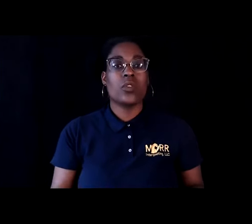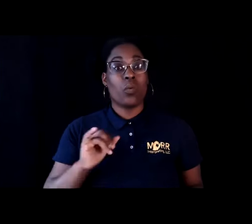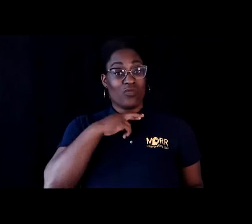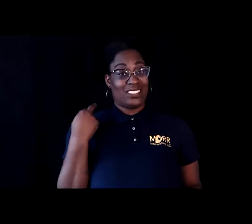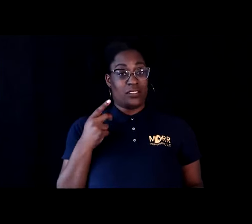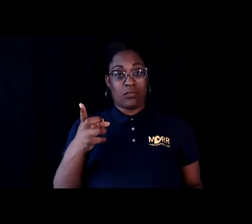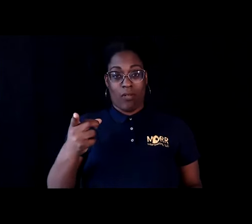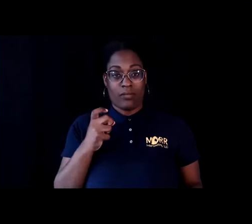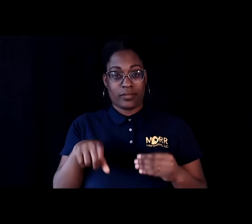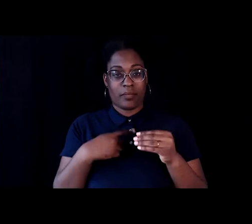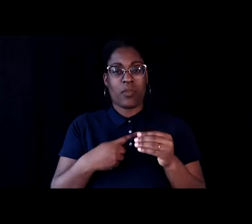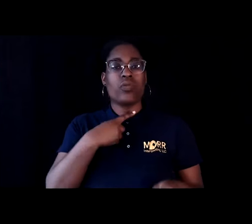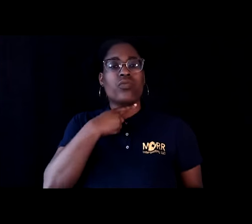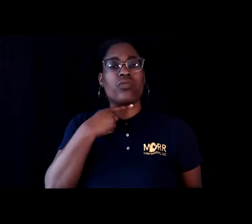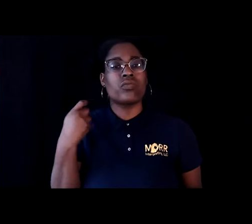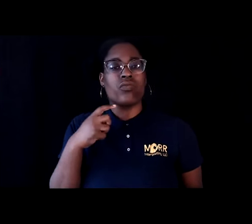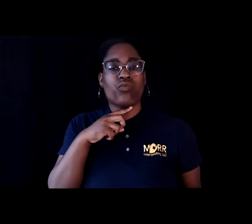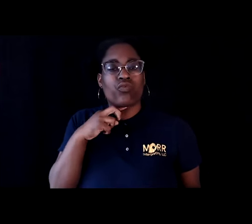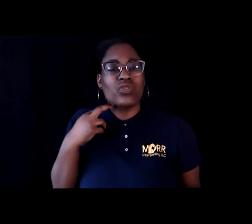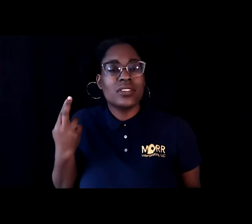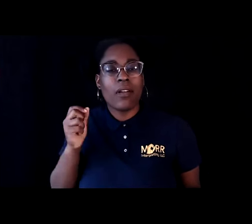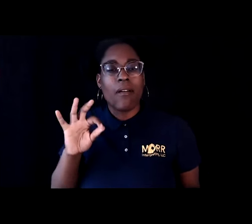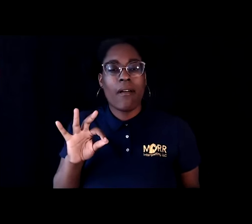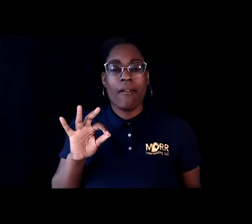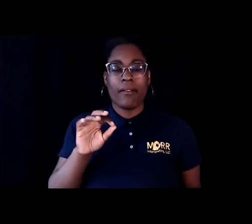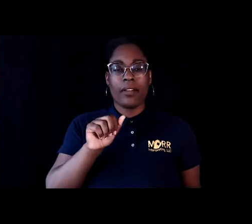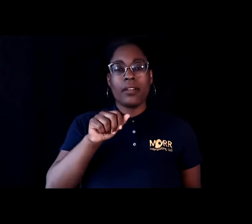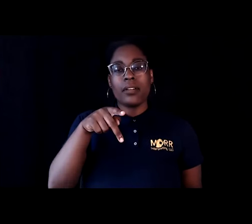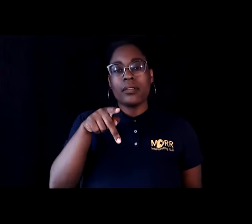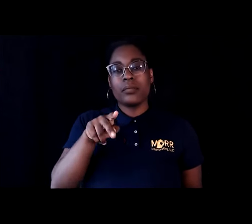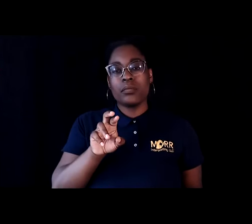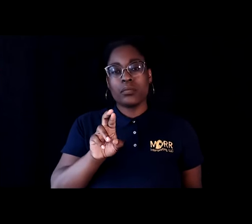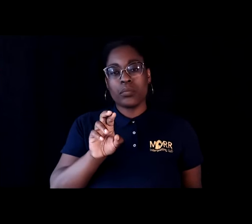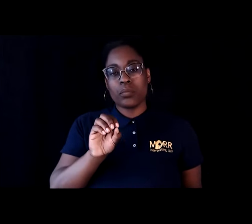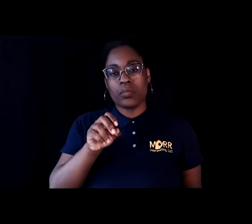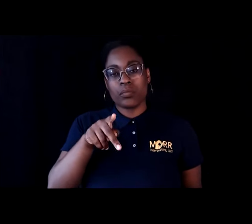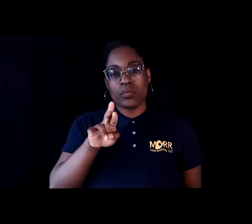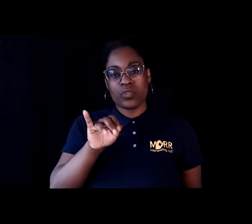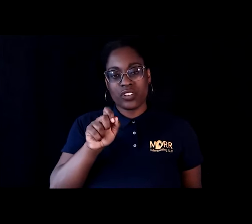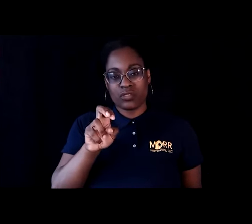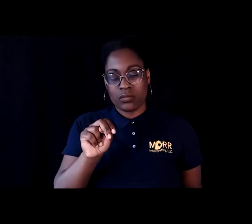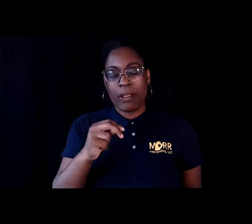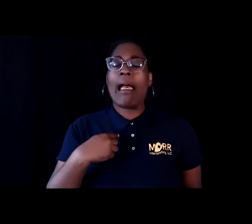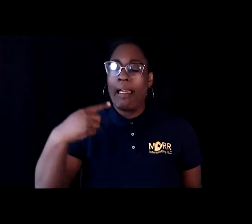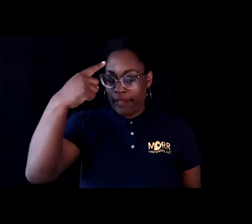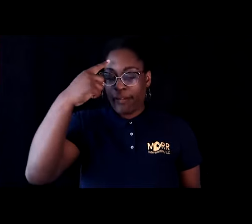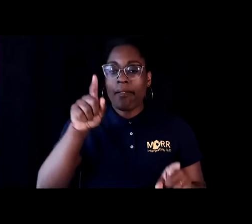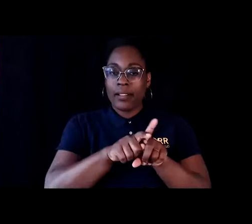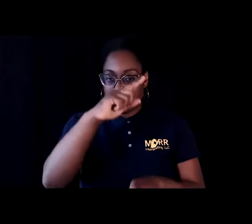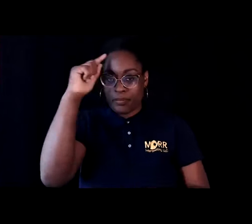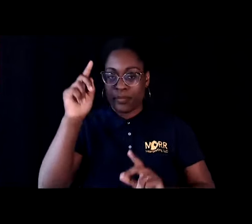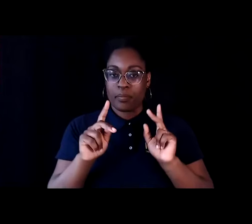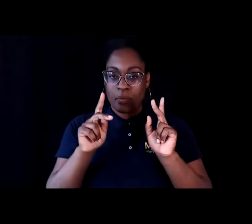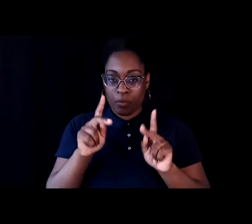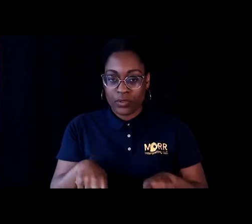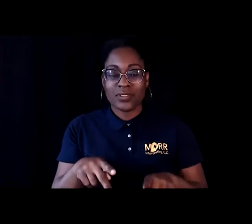of appropriating Indigenous gender identities, I think as a Black person in the African diaspora, it is